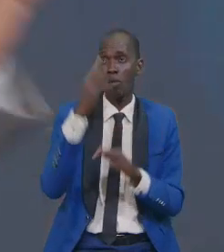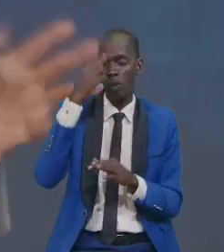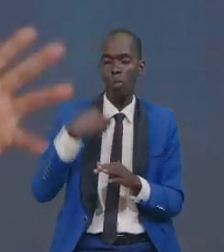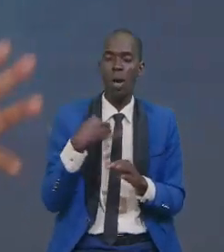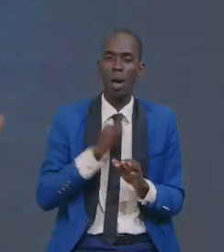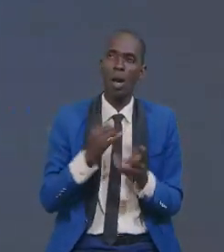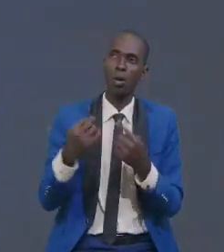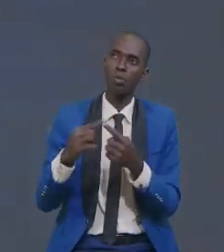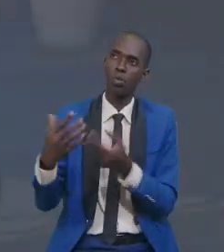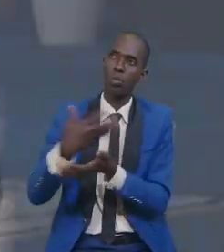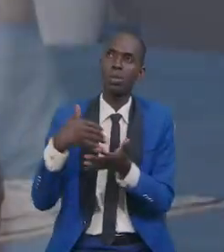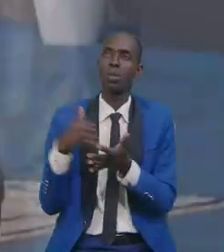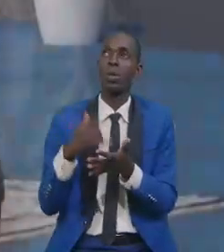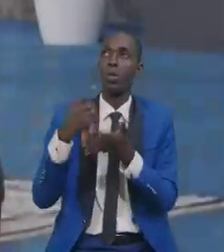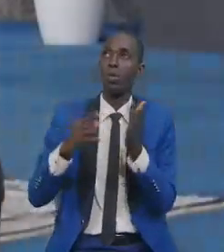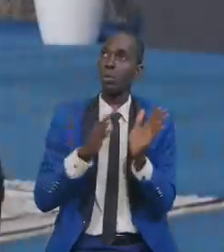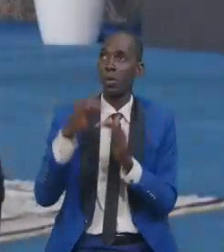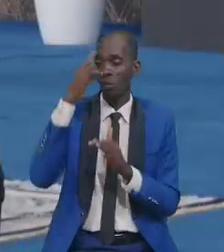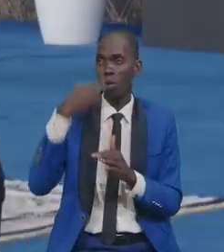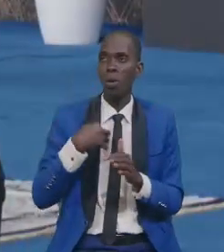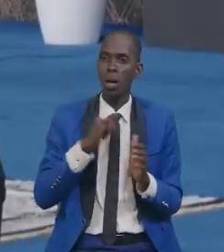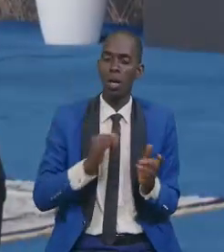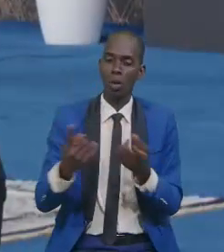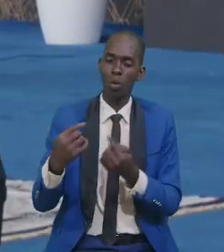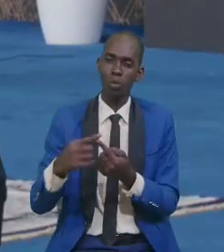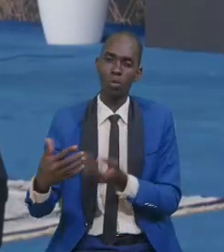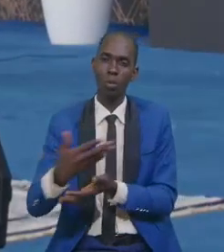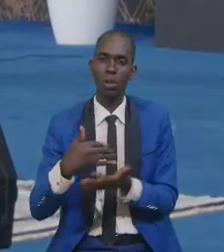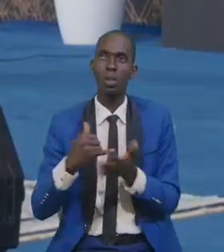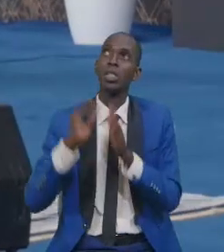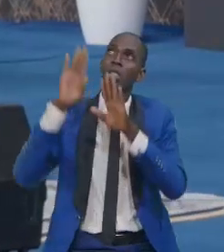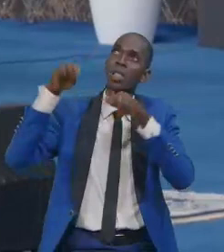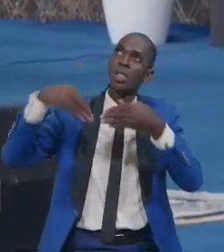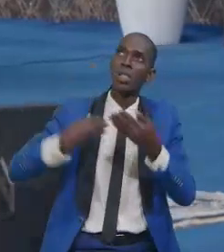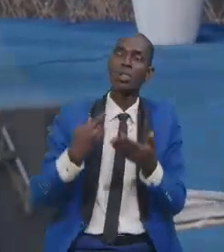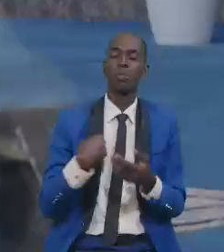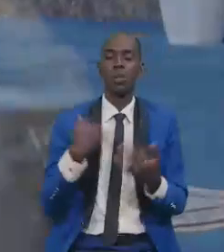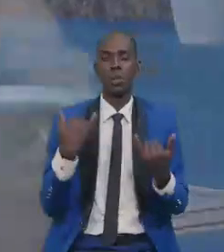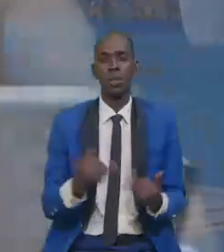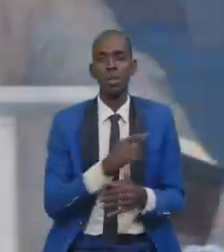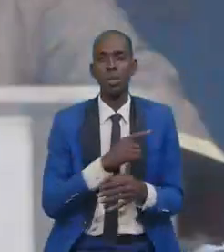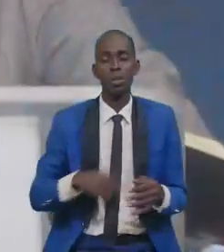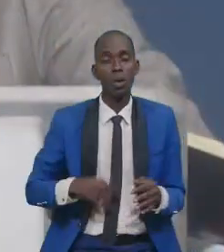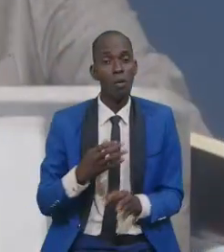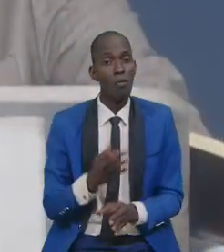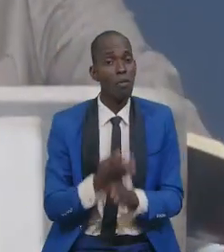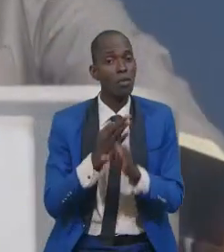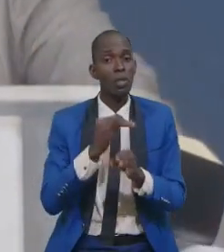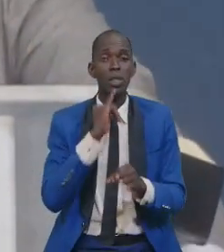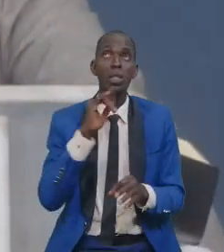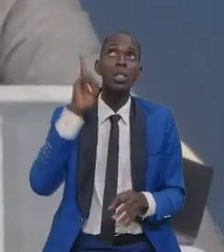What you have for me is what I come for. Give it to me, Lord. Give it to me, Lord. Faithfully see that calleth you,